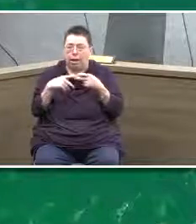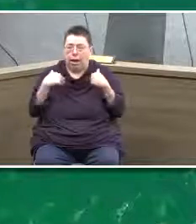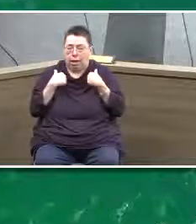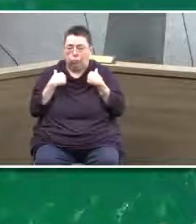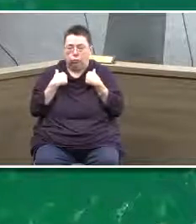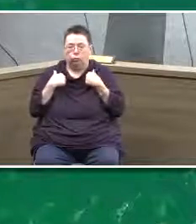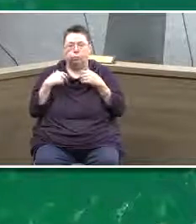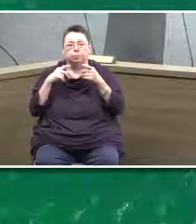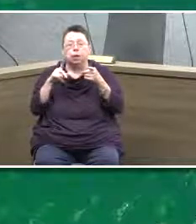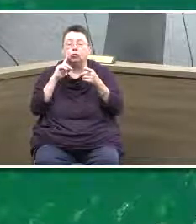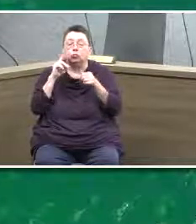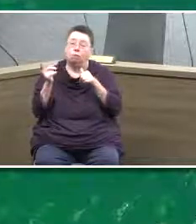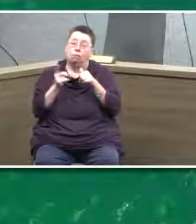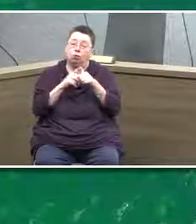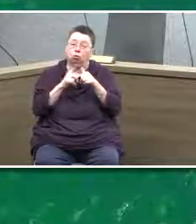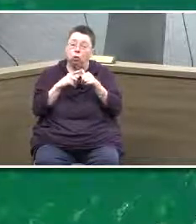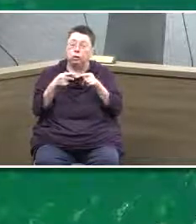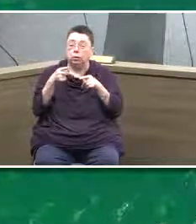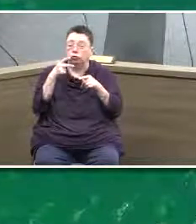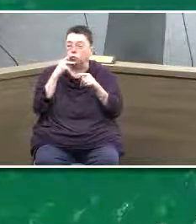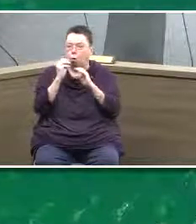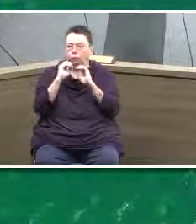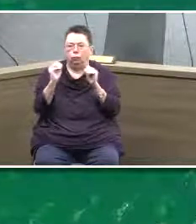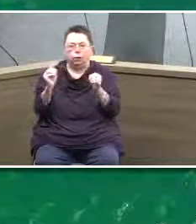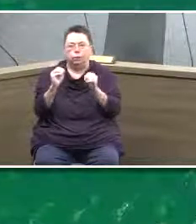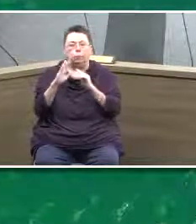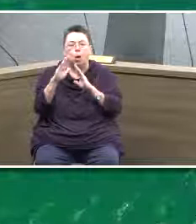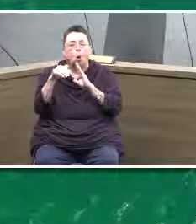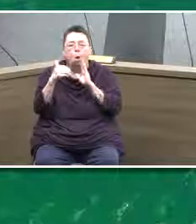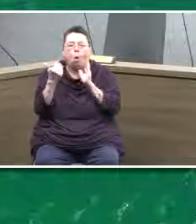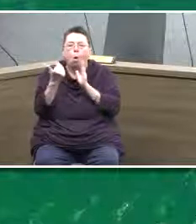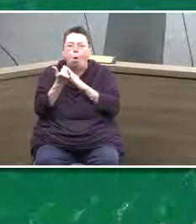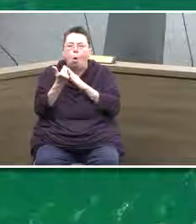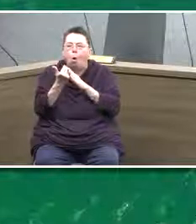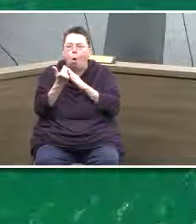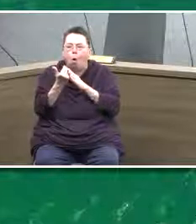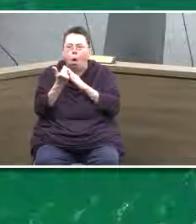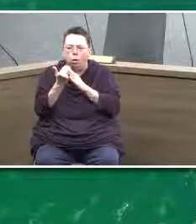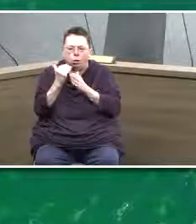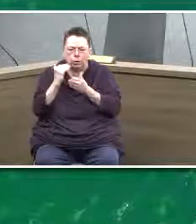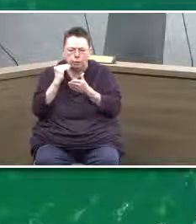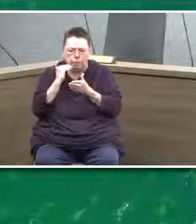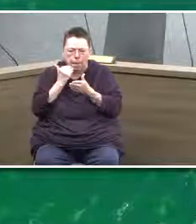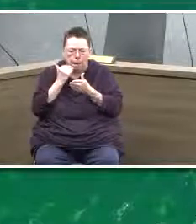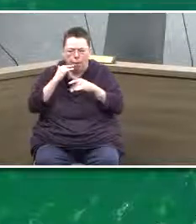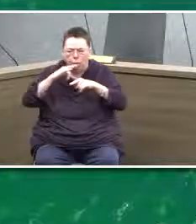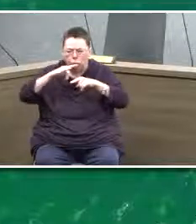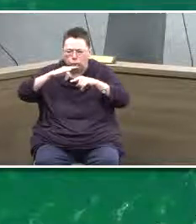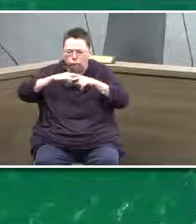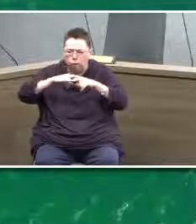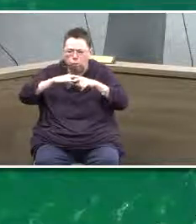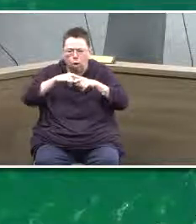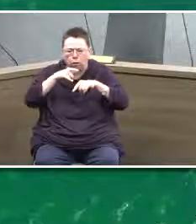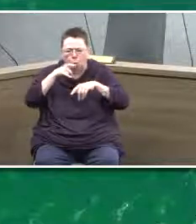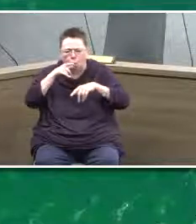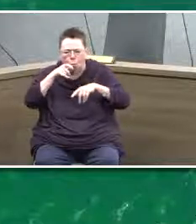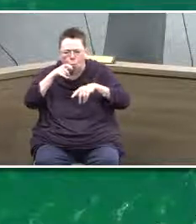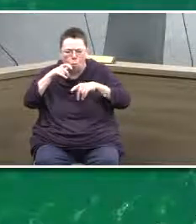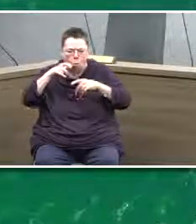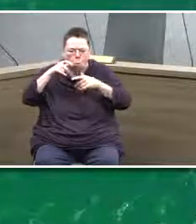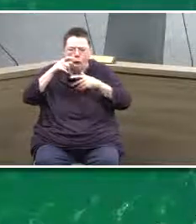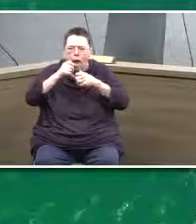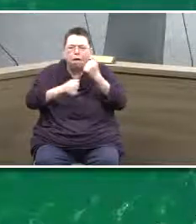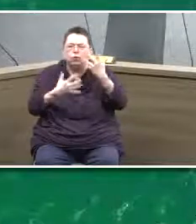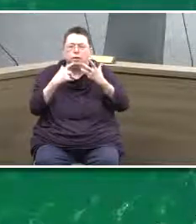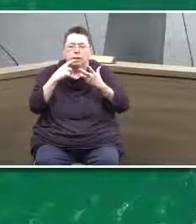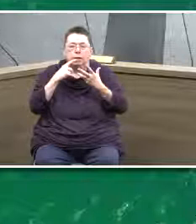Smoke-free housing policy. All lit tobacco products will be prohibited within the housing units and as